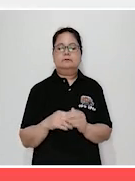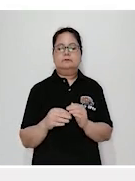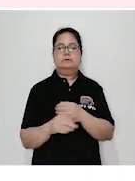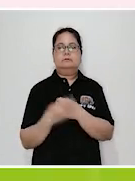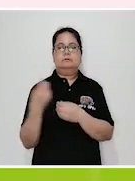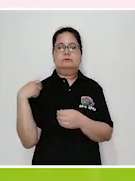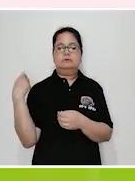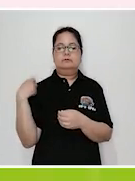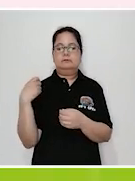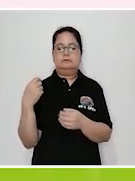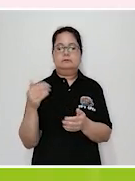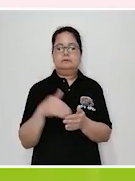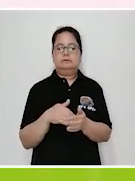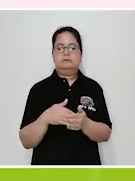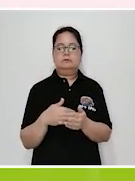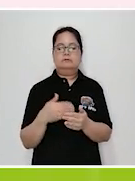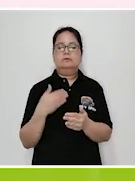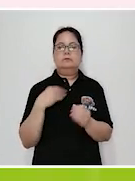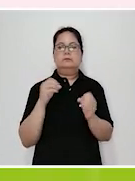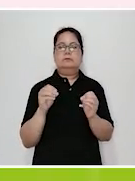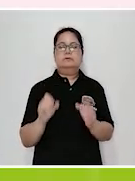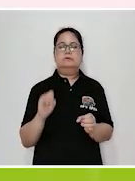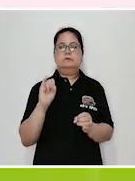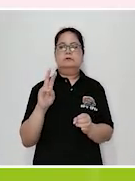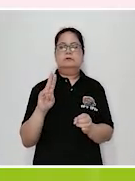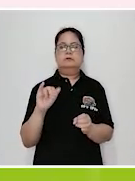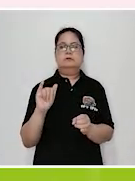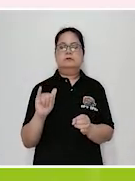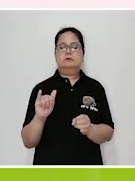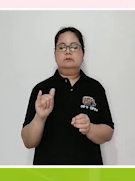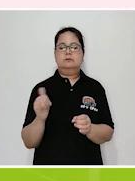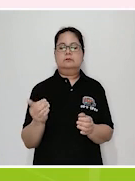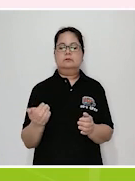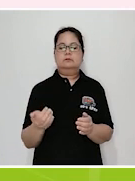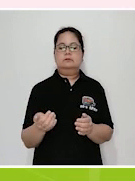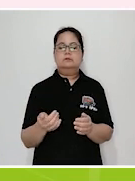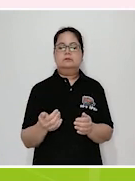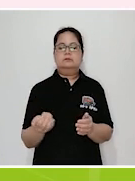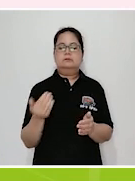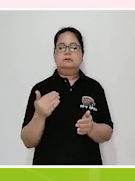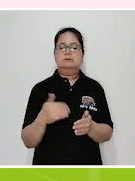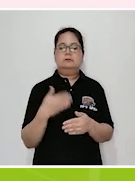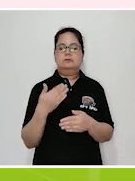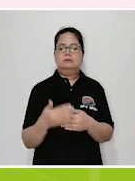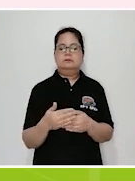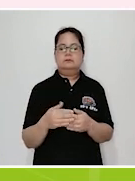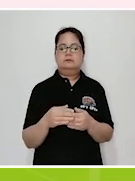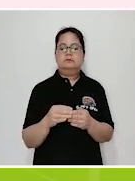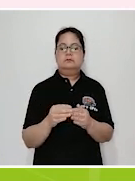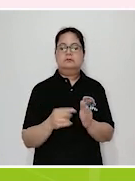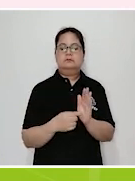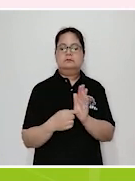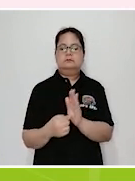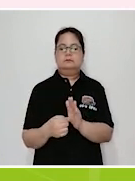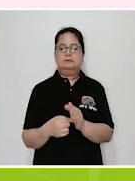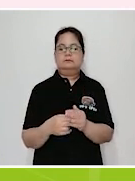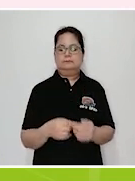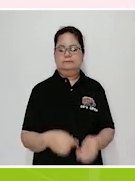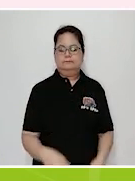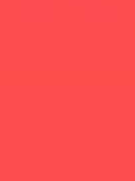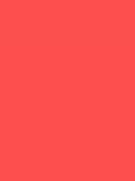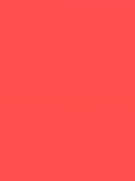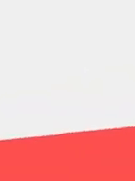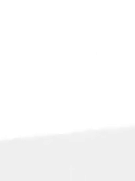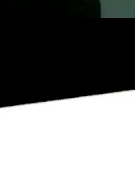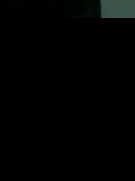This has been a great pleasure to be with you today, Fernandino teens. Once again, this is Ma'am Ivy Dizon. Until the next